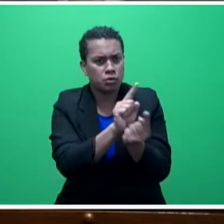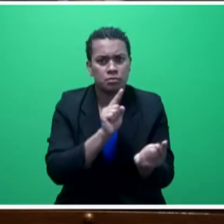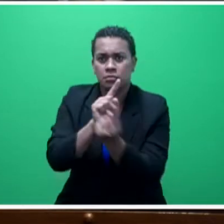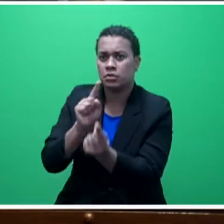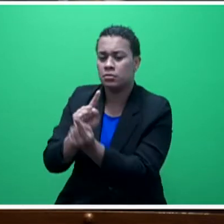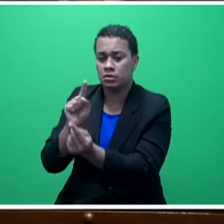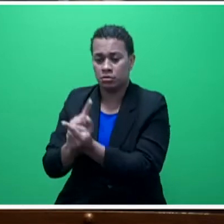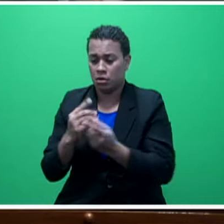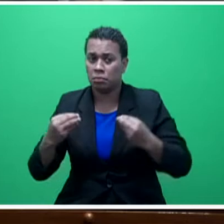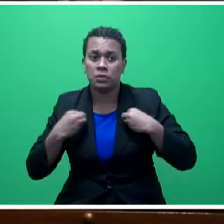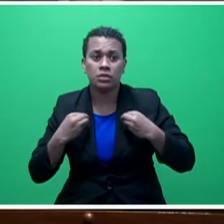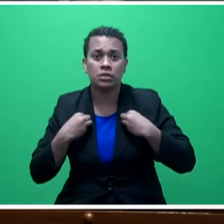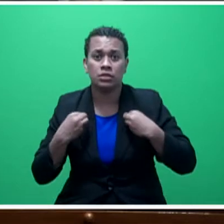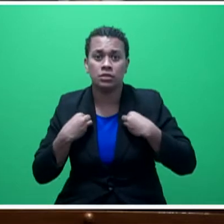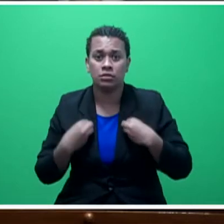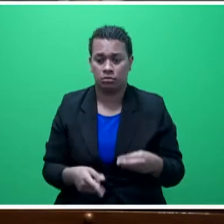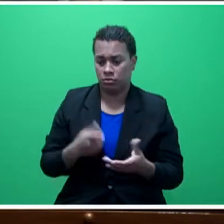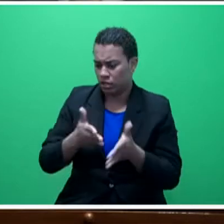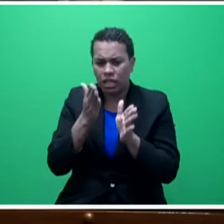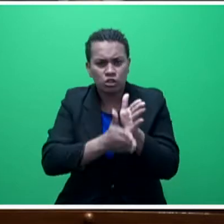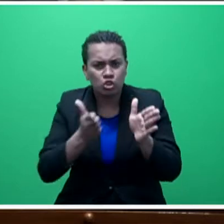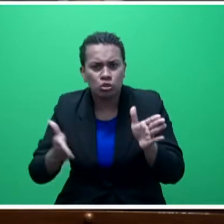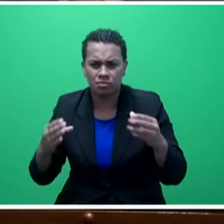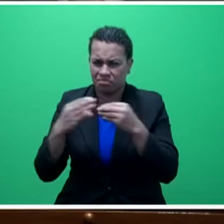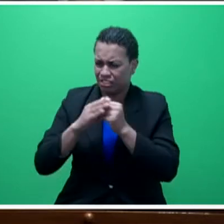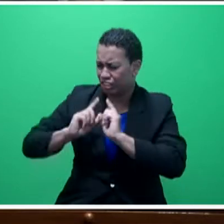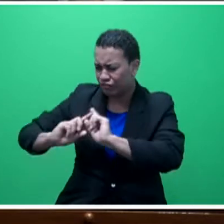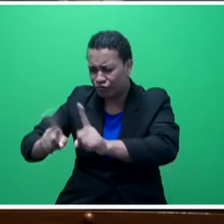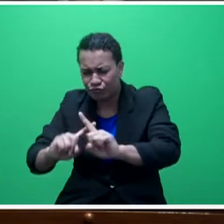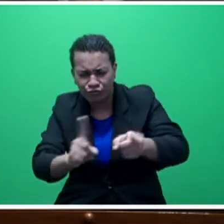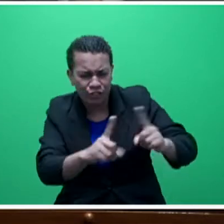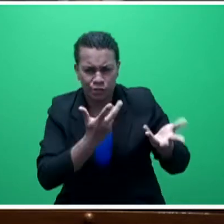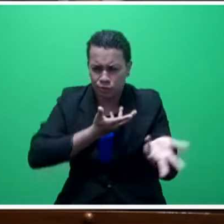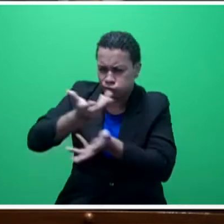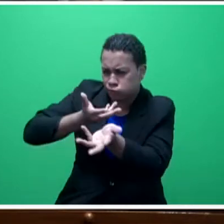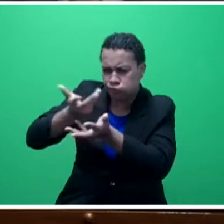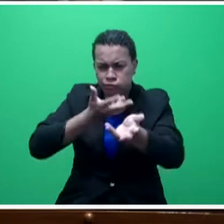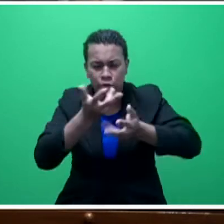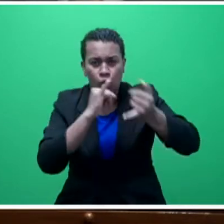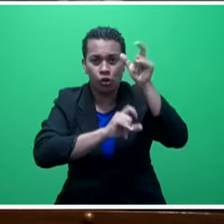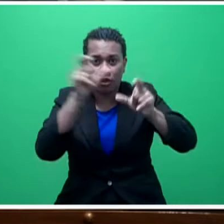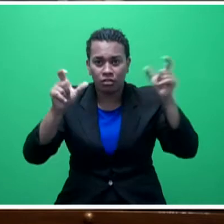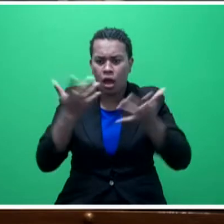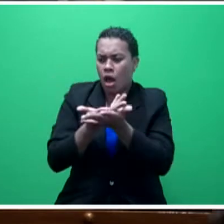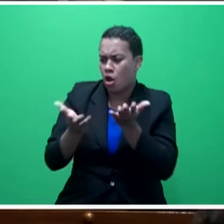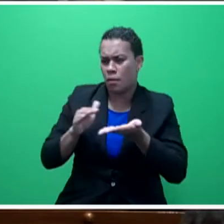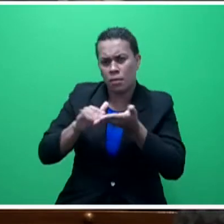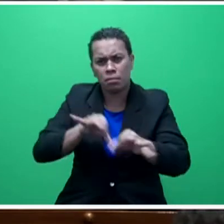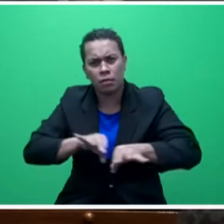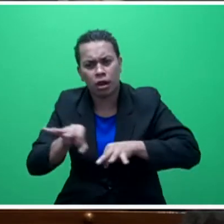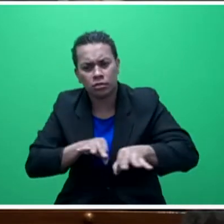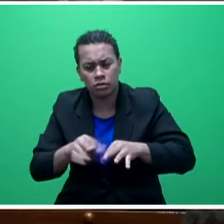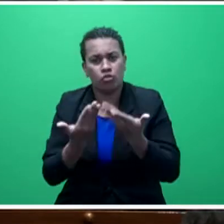to devise a practical solution to cater for our current economic needs. We aren't cutting pay cuts of ordinary Fijians in the